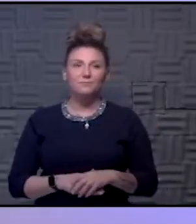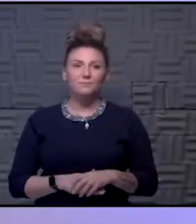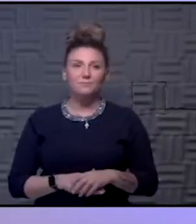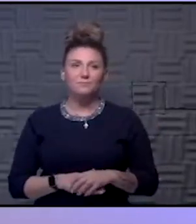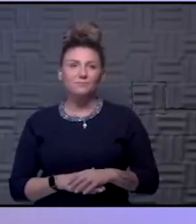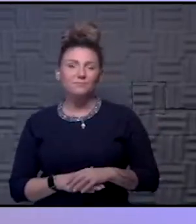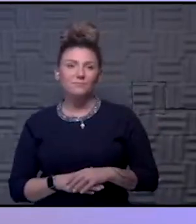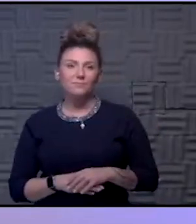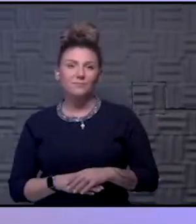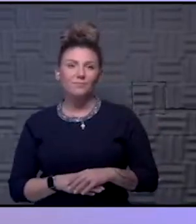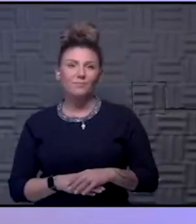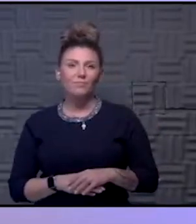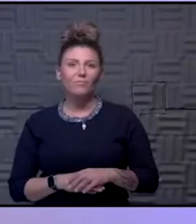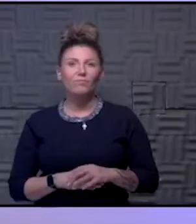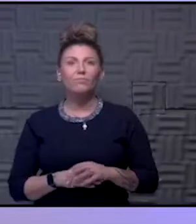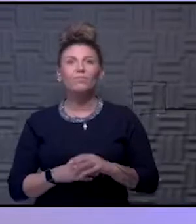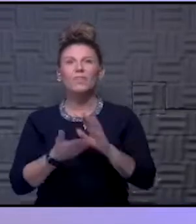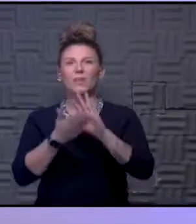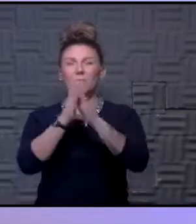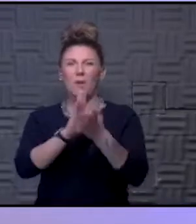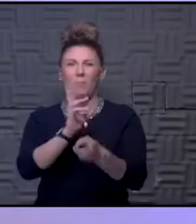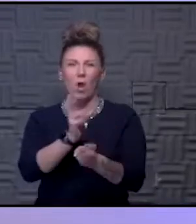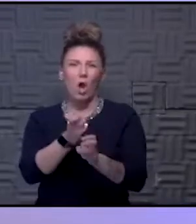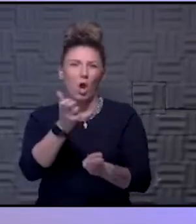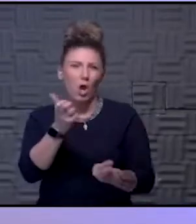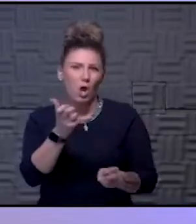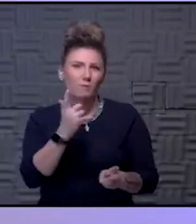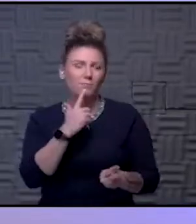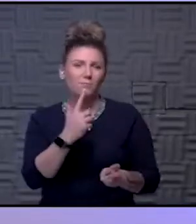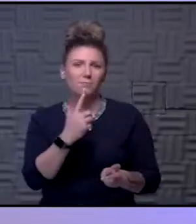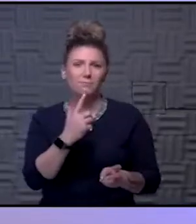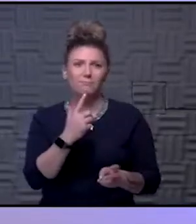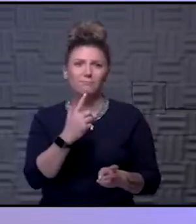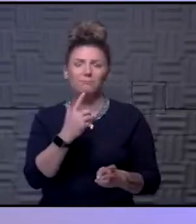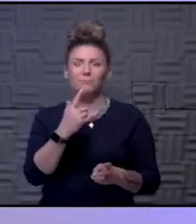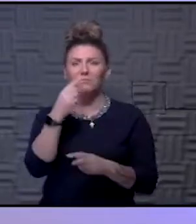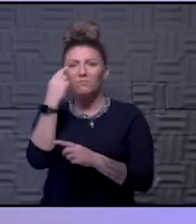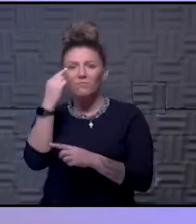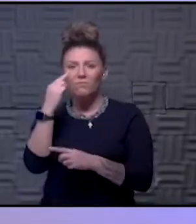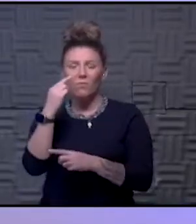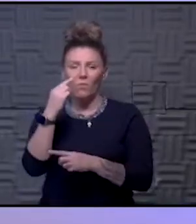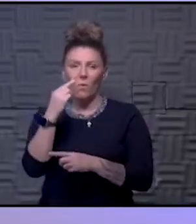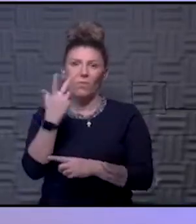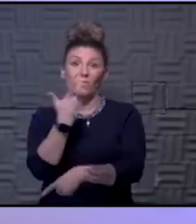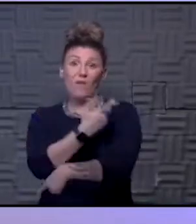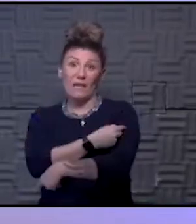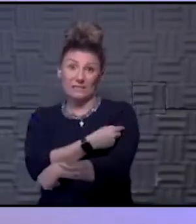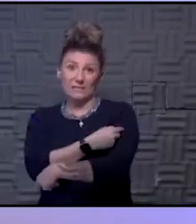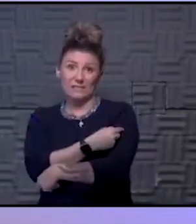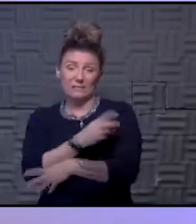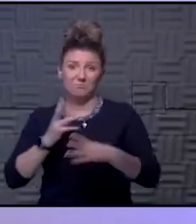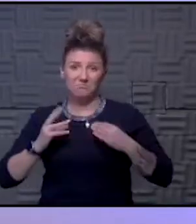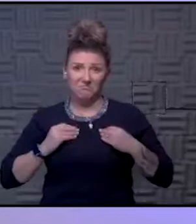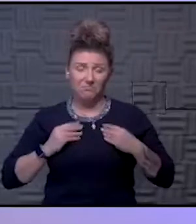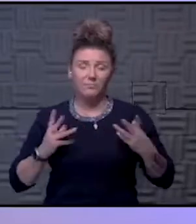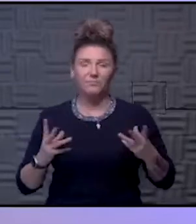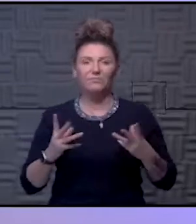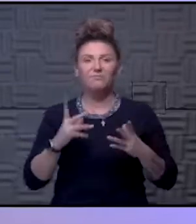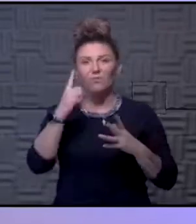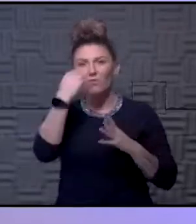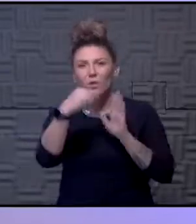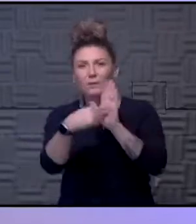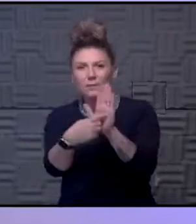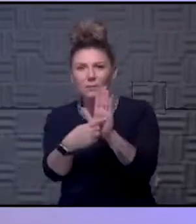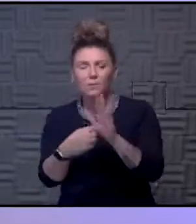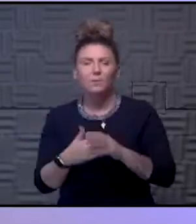making it a little bit harder to have the full buy-in for the vaccine. For example, we've been hearing a lot of